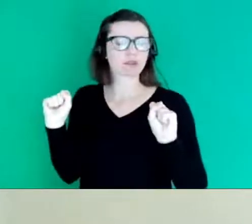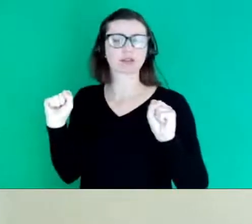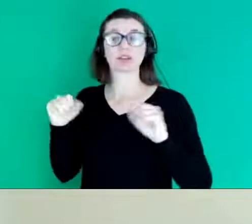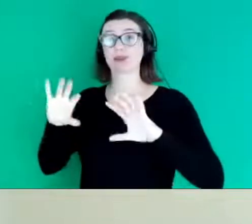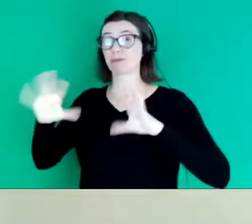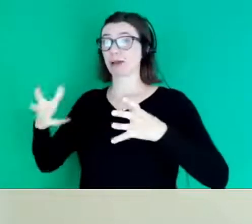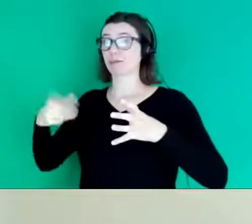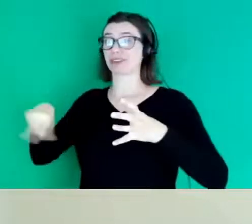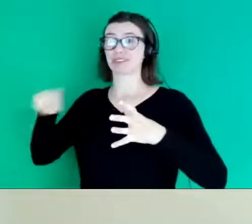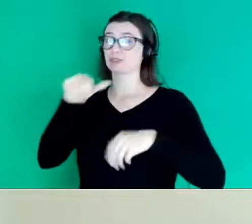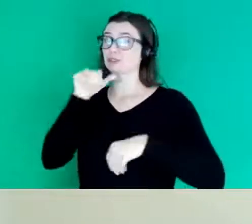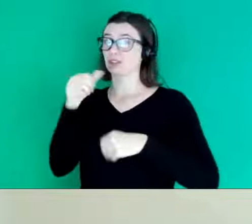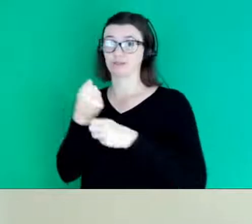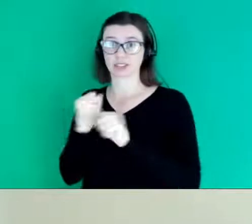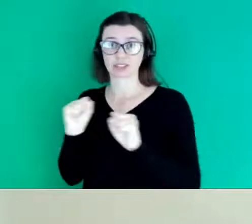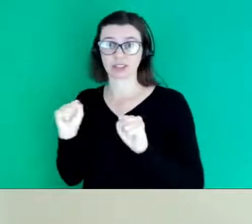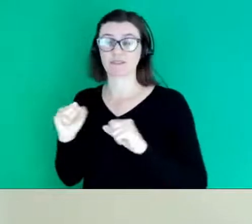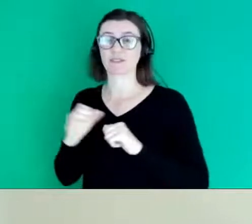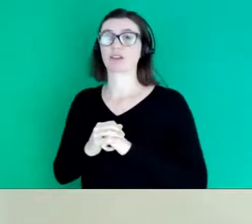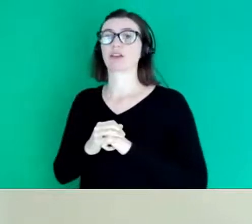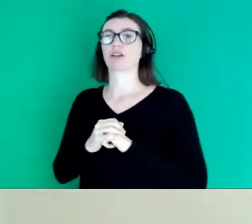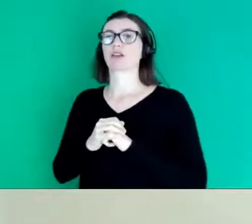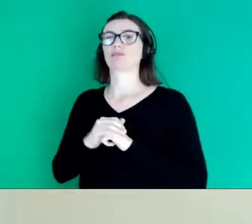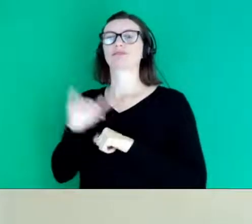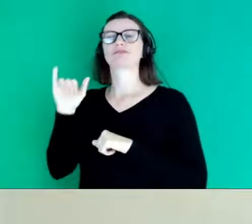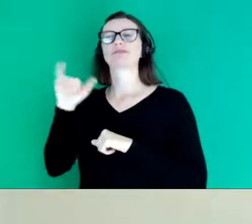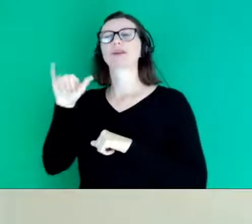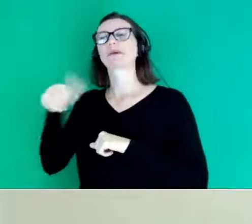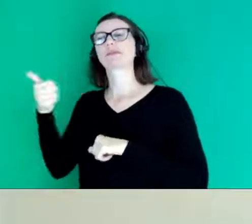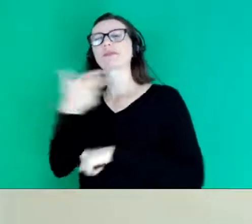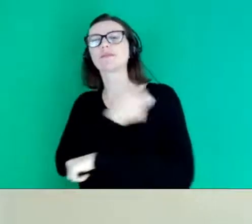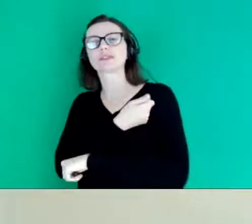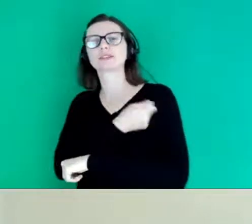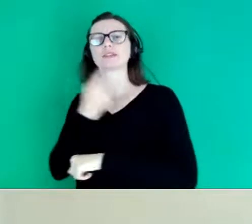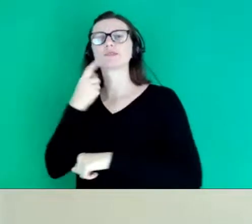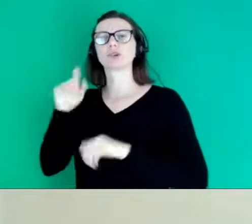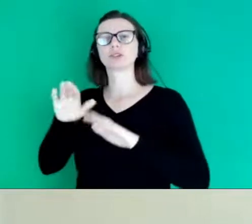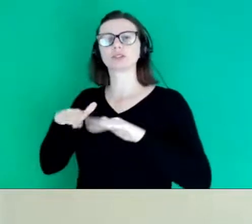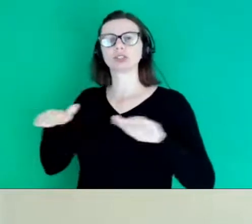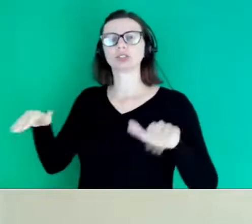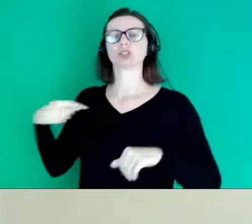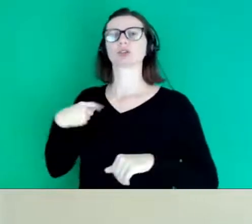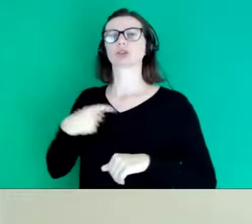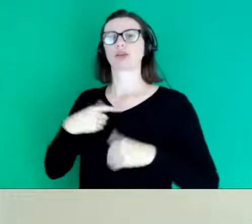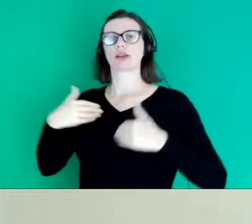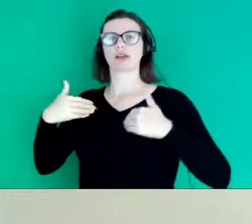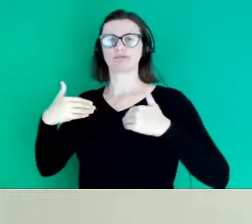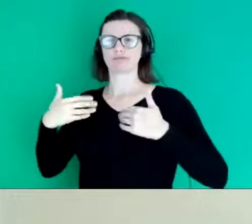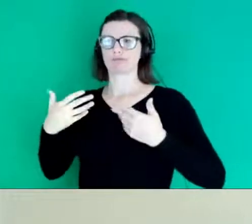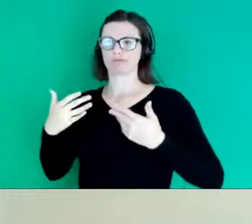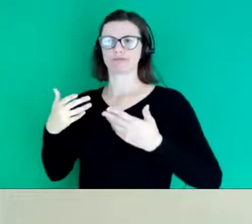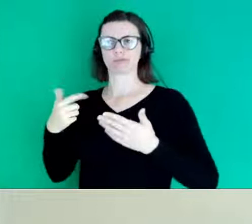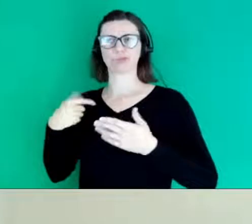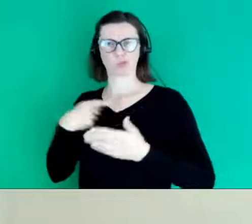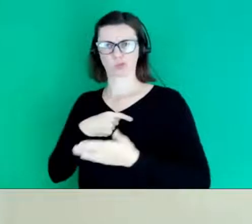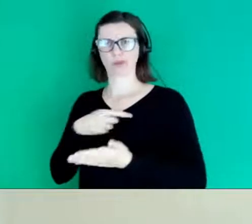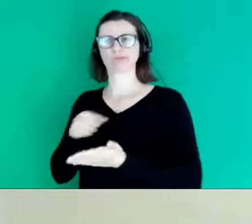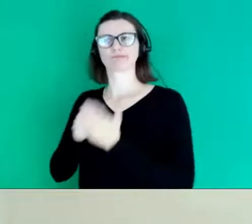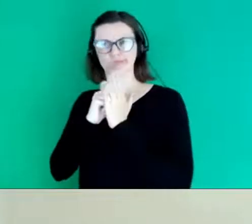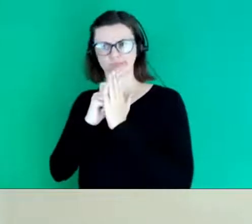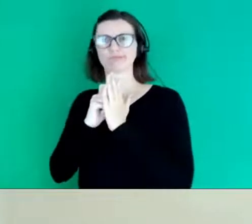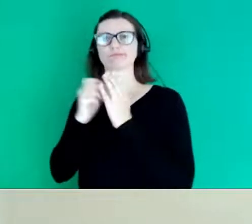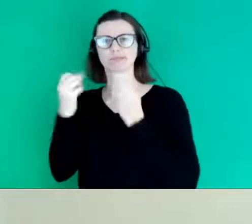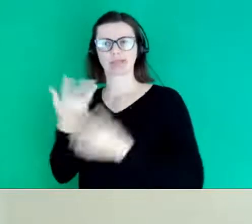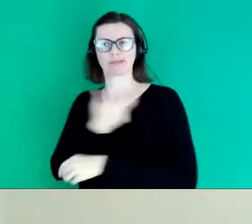safe. And as we do with other vaccines for children, we have mandated many vaccines before children go